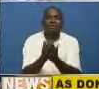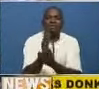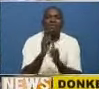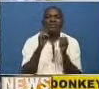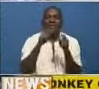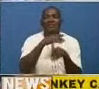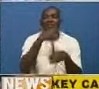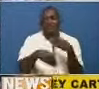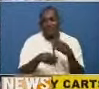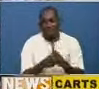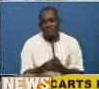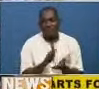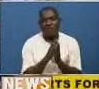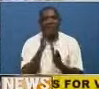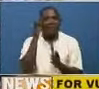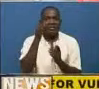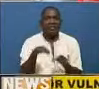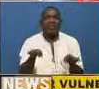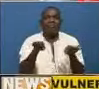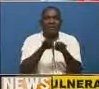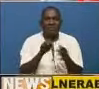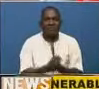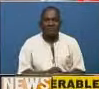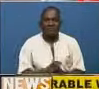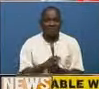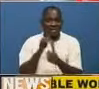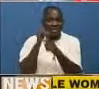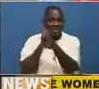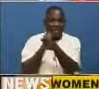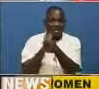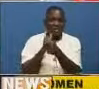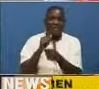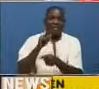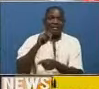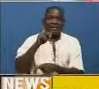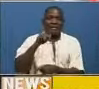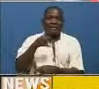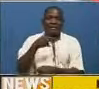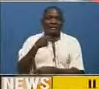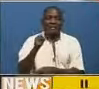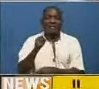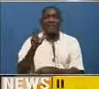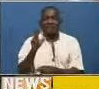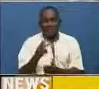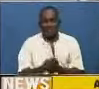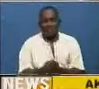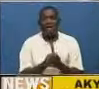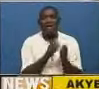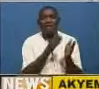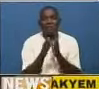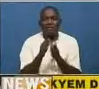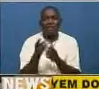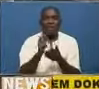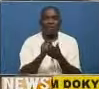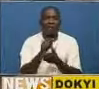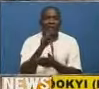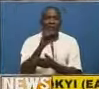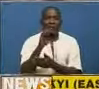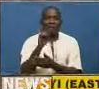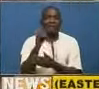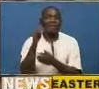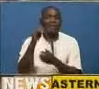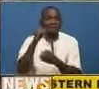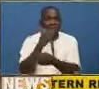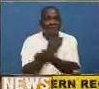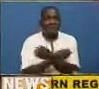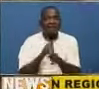successfully and become important personalities in the future. Rita is in JHS 3 preparing for her BECE while her